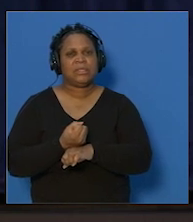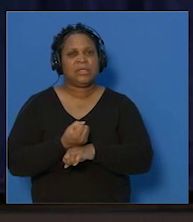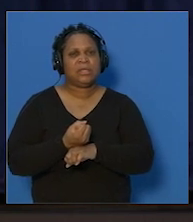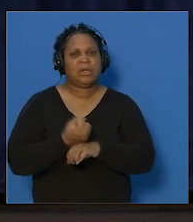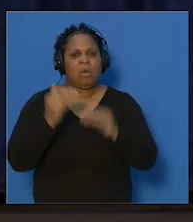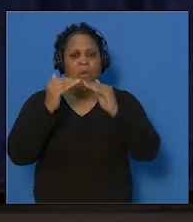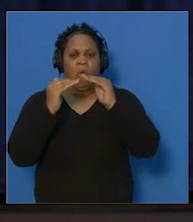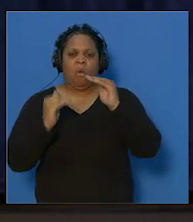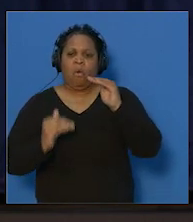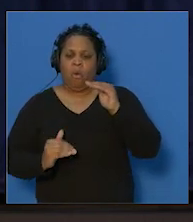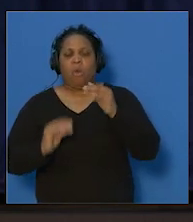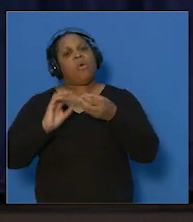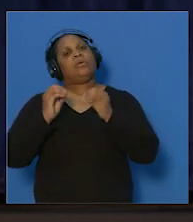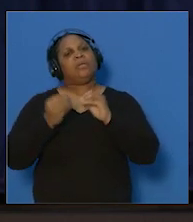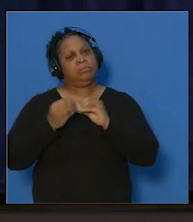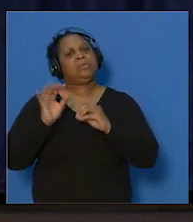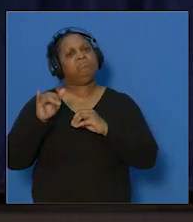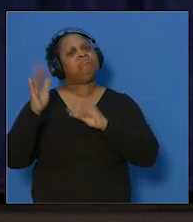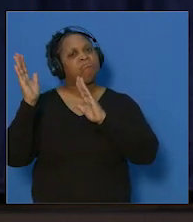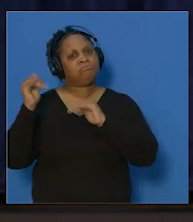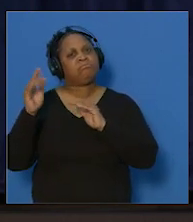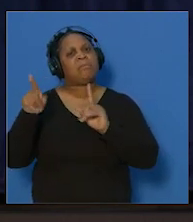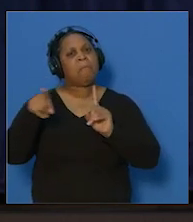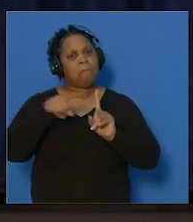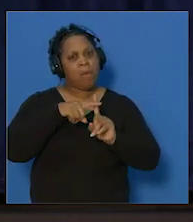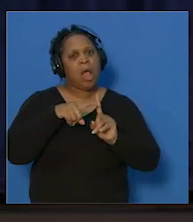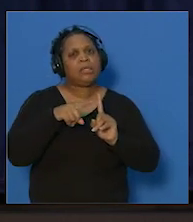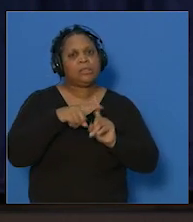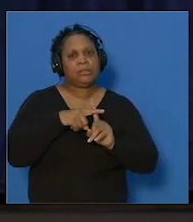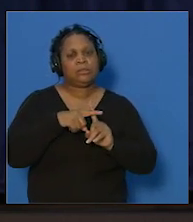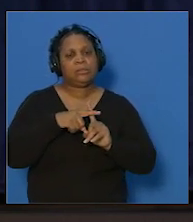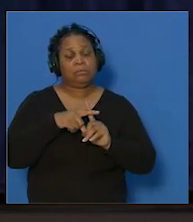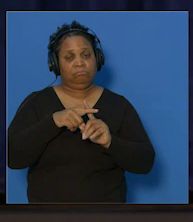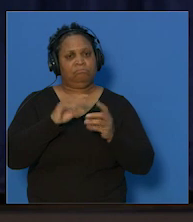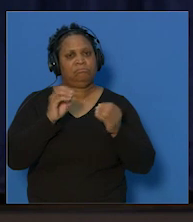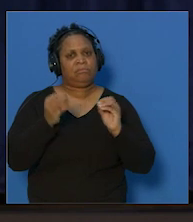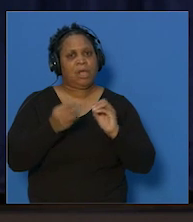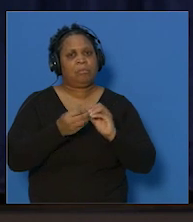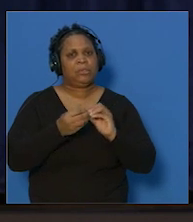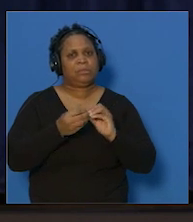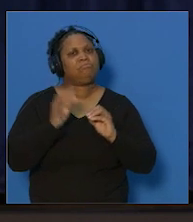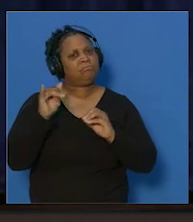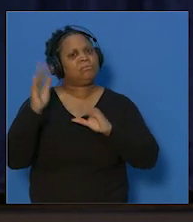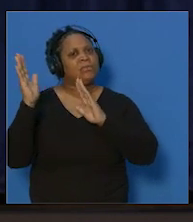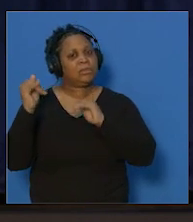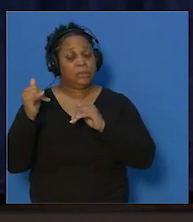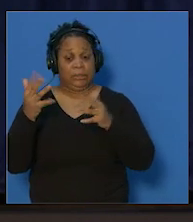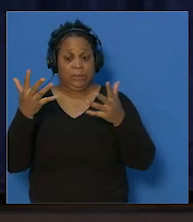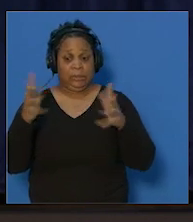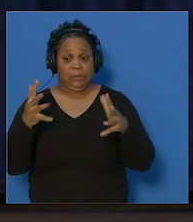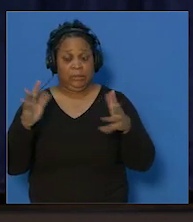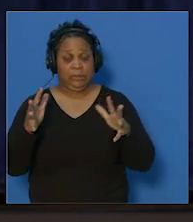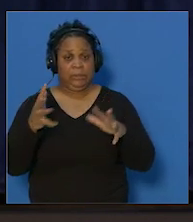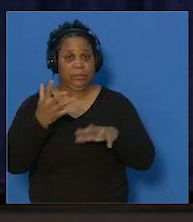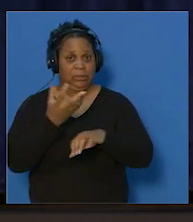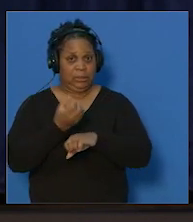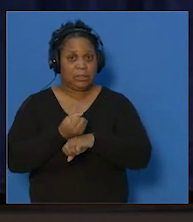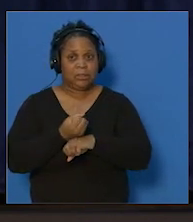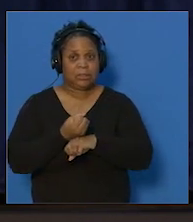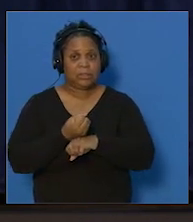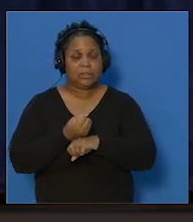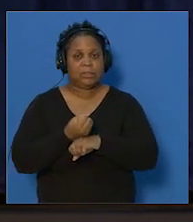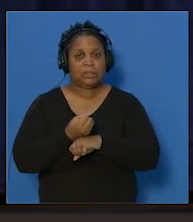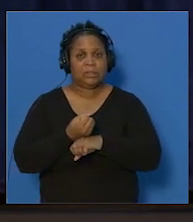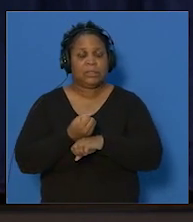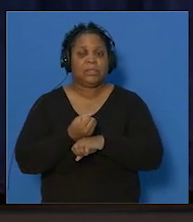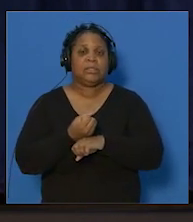low numbers, which was expected, positive numbers, which was expected. You've ended the